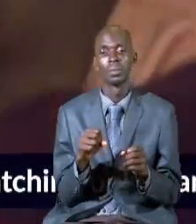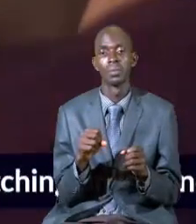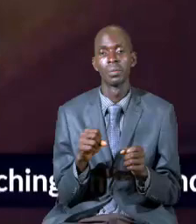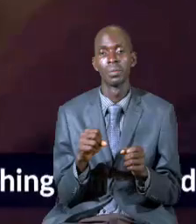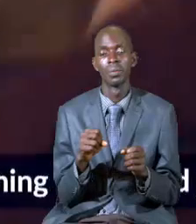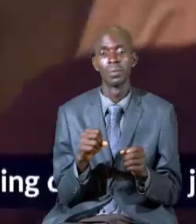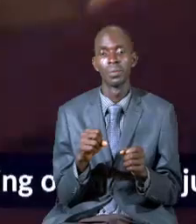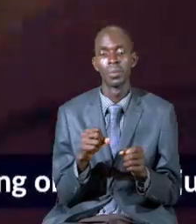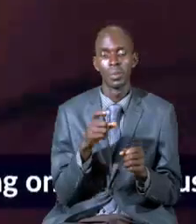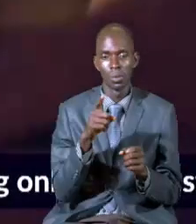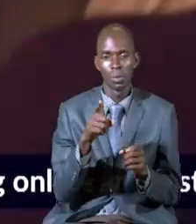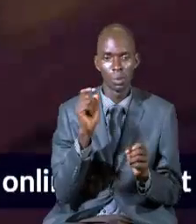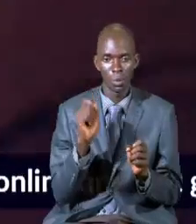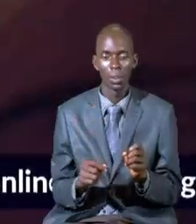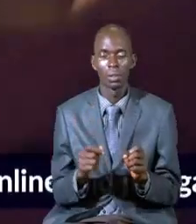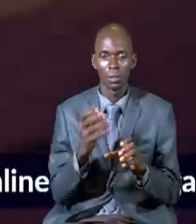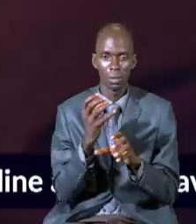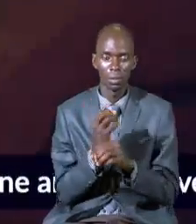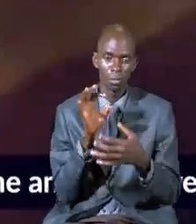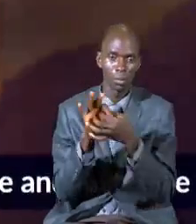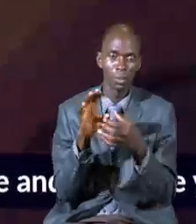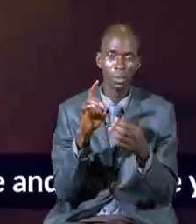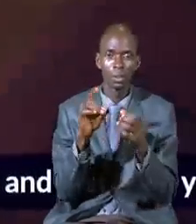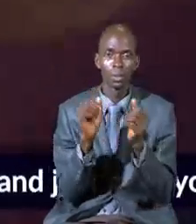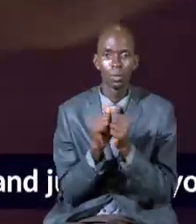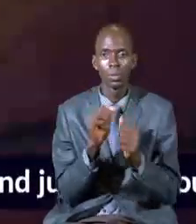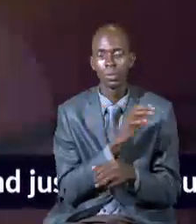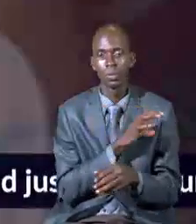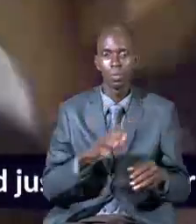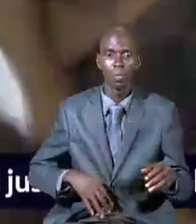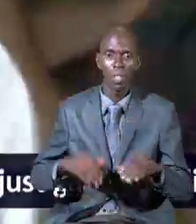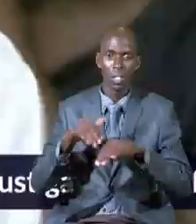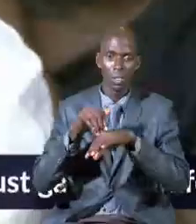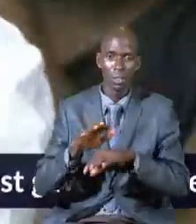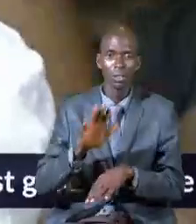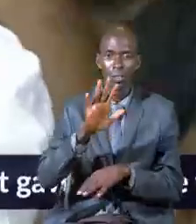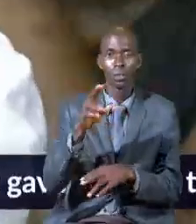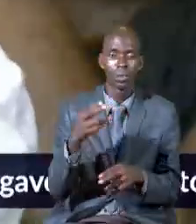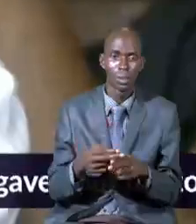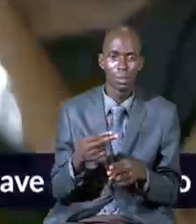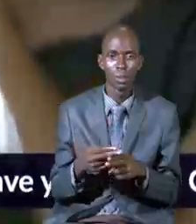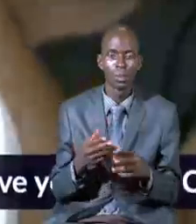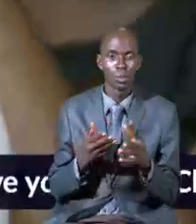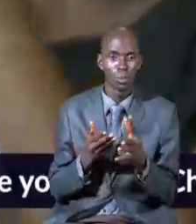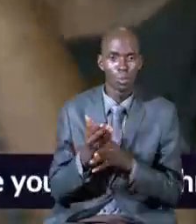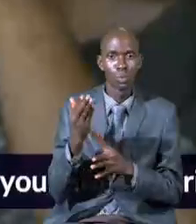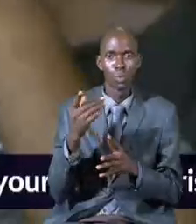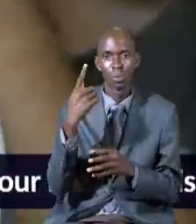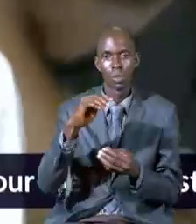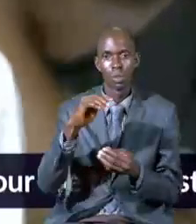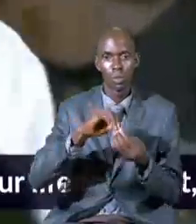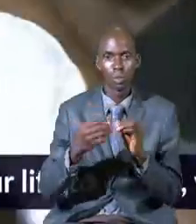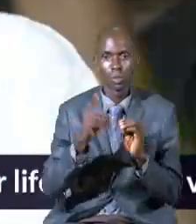get connected with Christ. Send your name through the link provided.